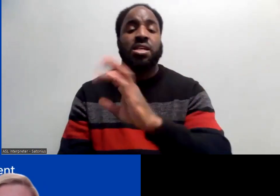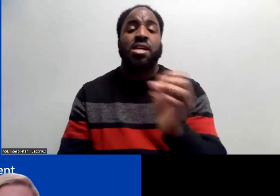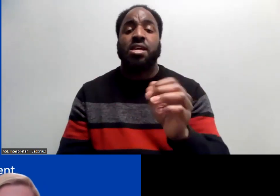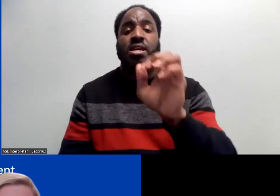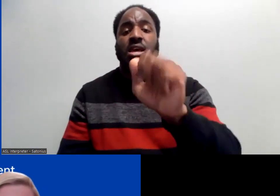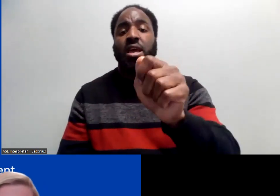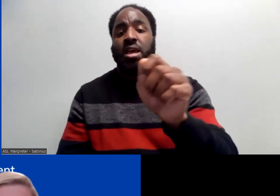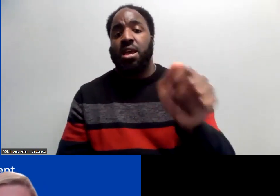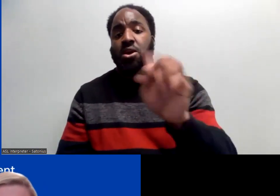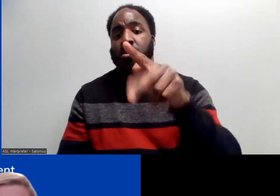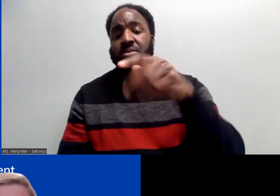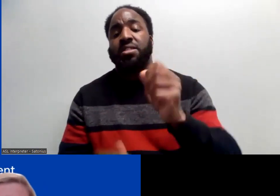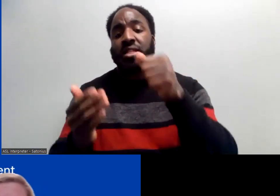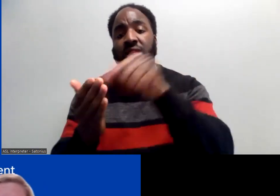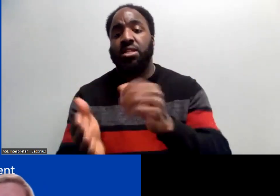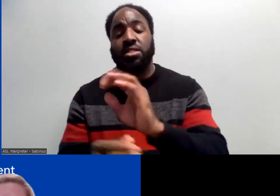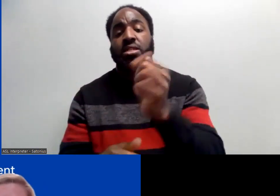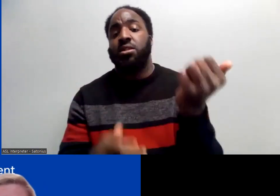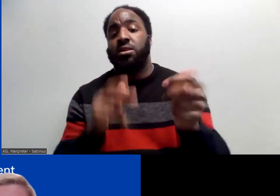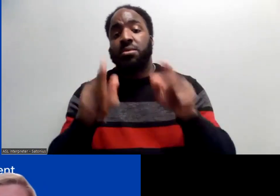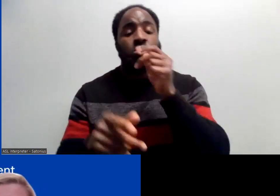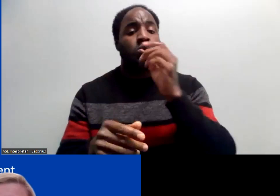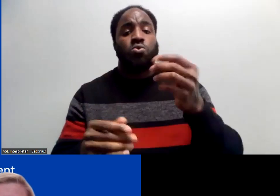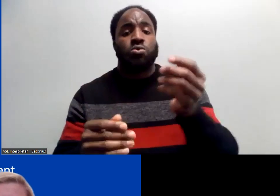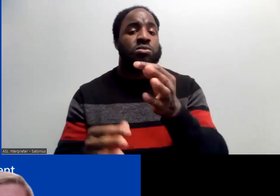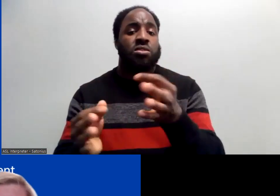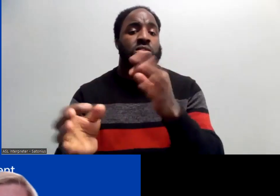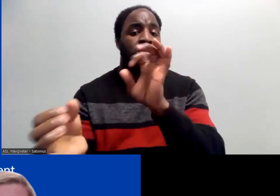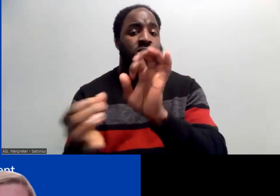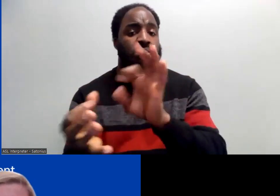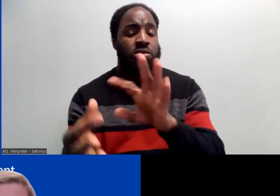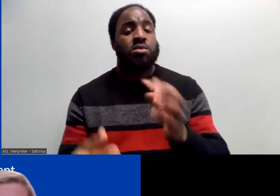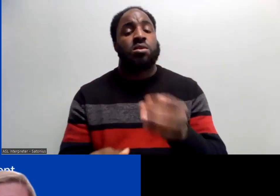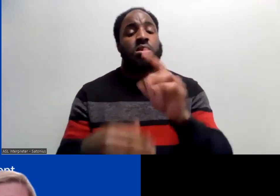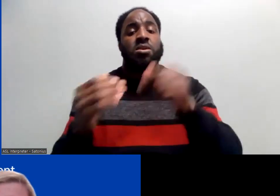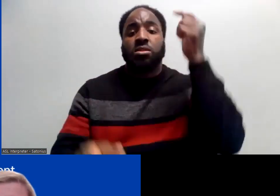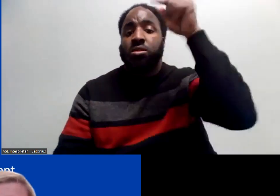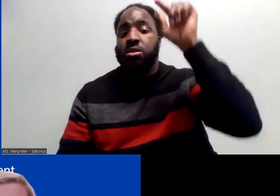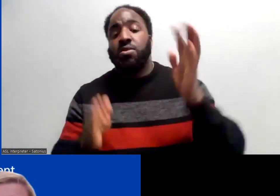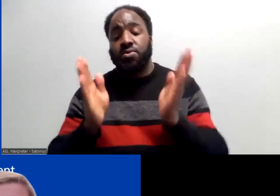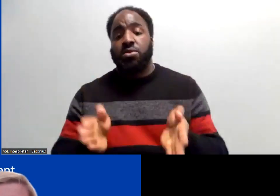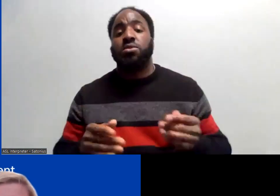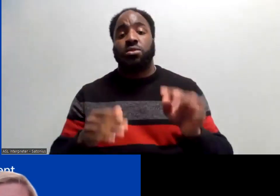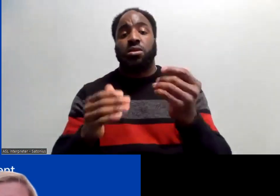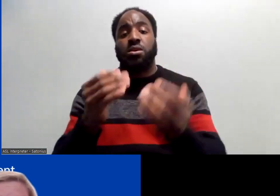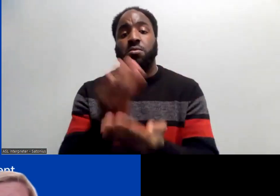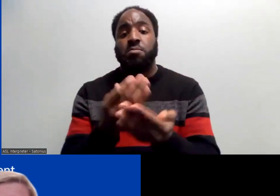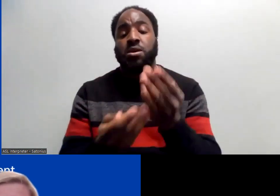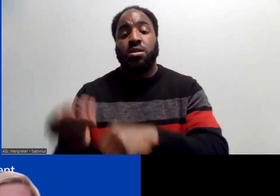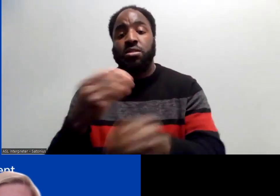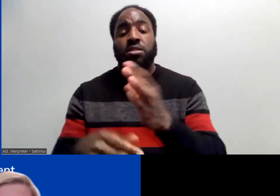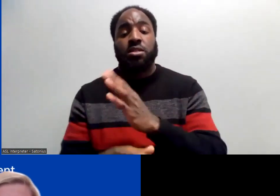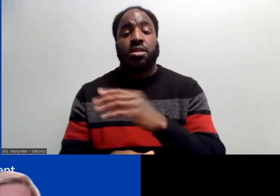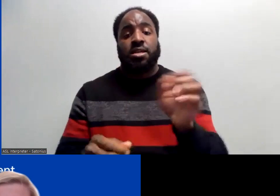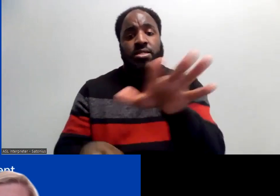budget letter and for others that have weighed in on the governor's proposed budget and taken the time to comment